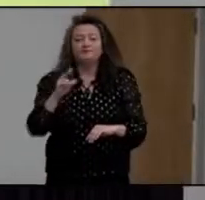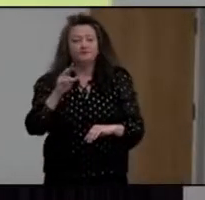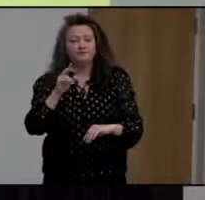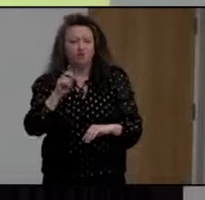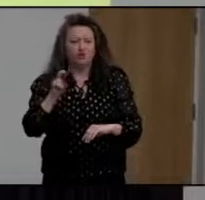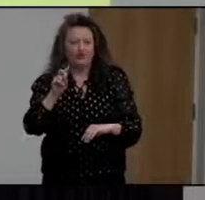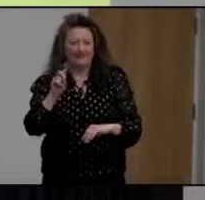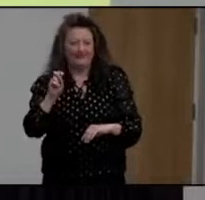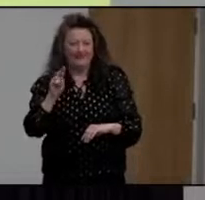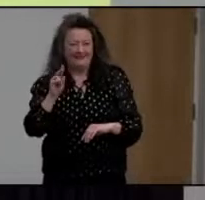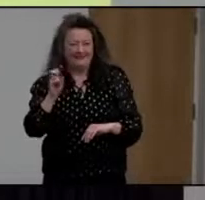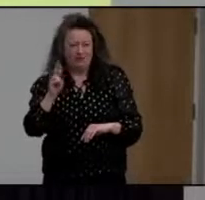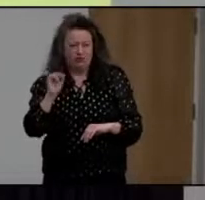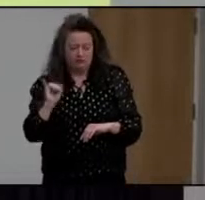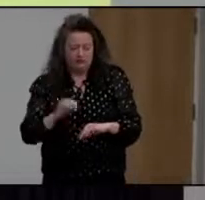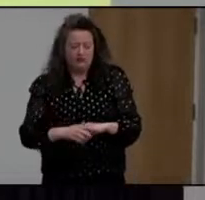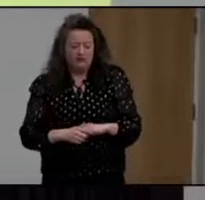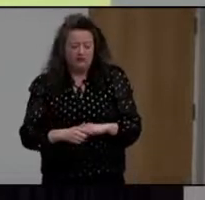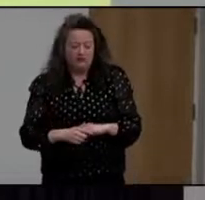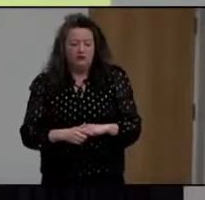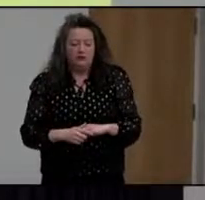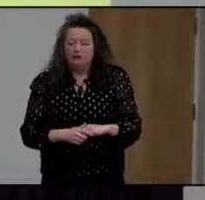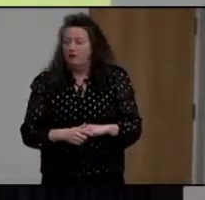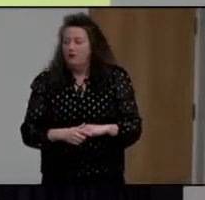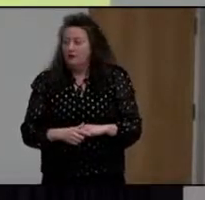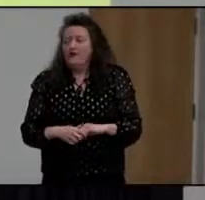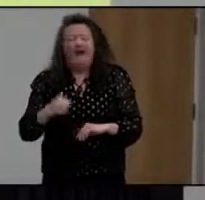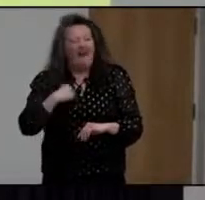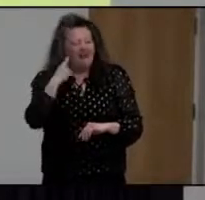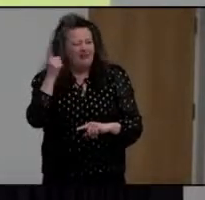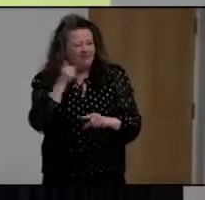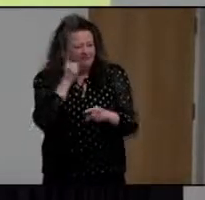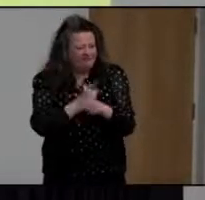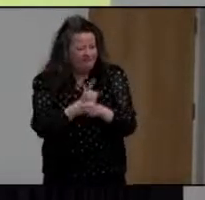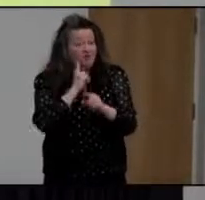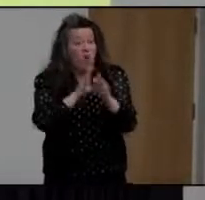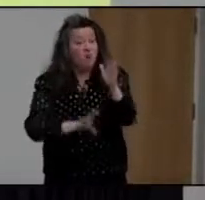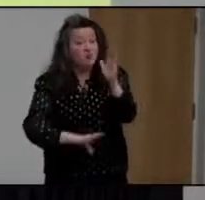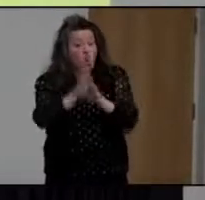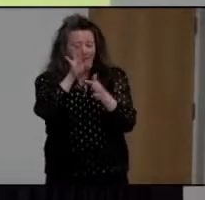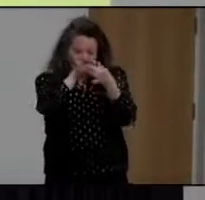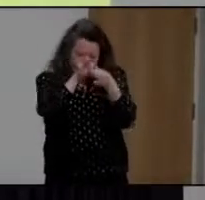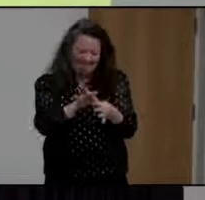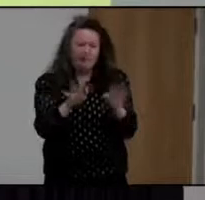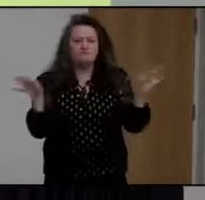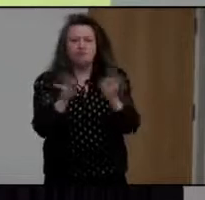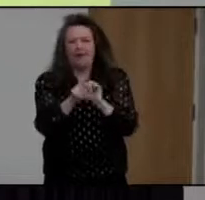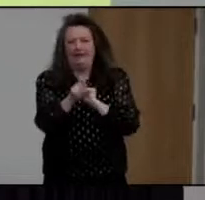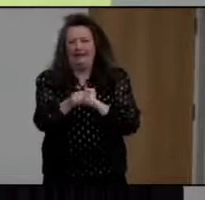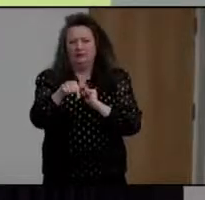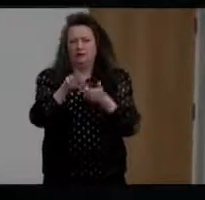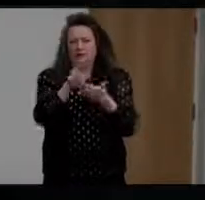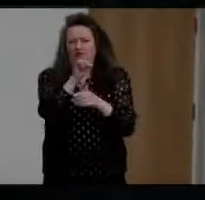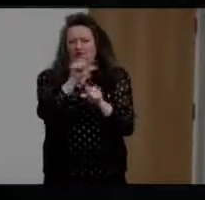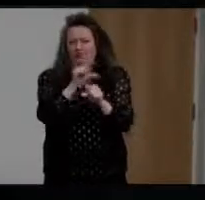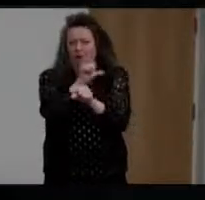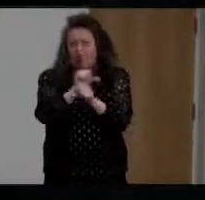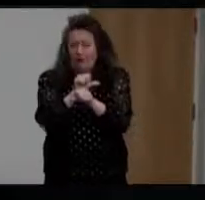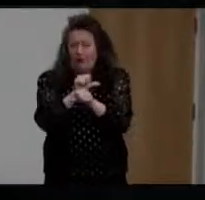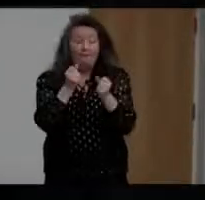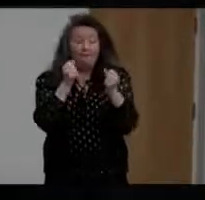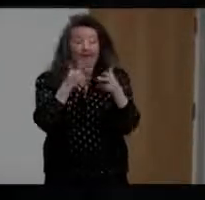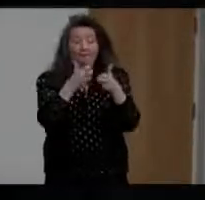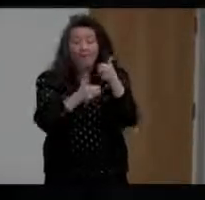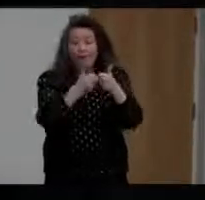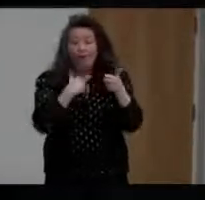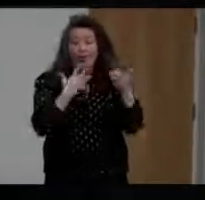Society, because I think this university is going to be a key engine of that growth by bringing together interdisciplinary experts. So many of the problems that we've